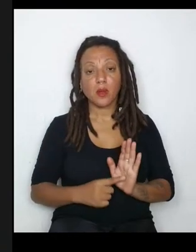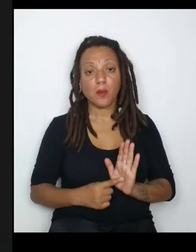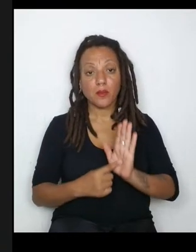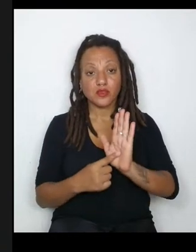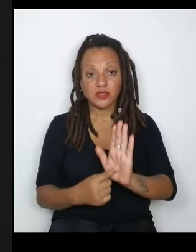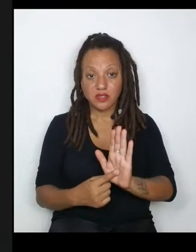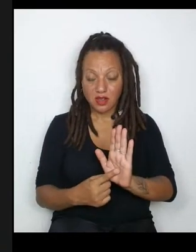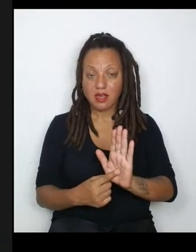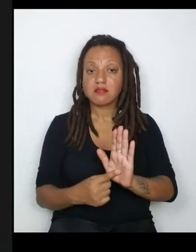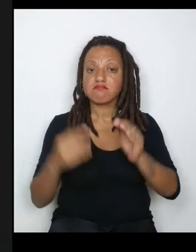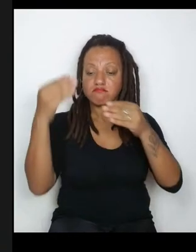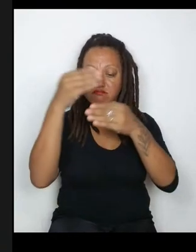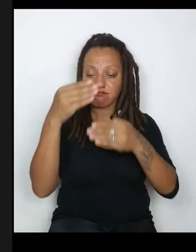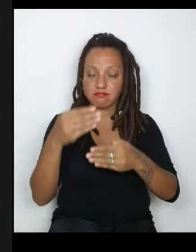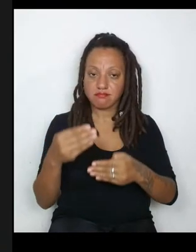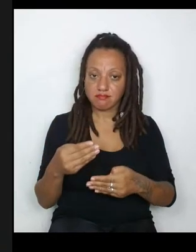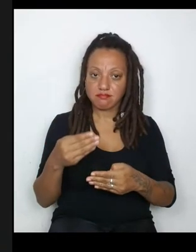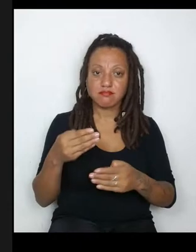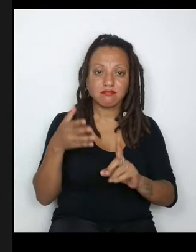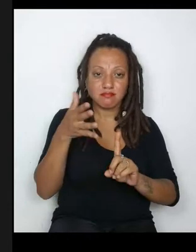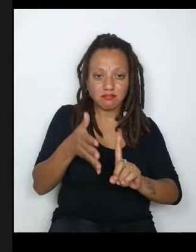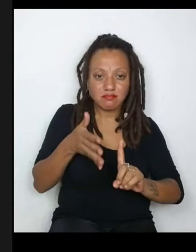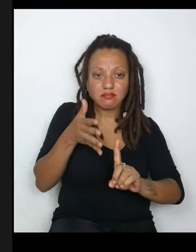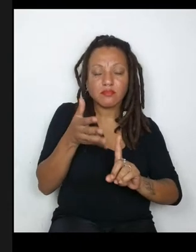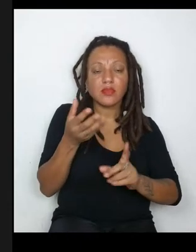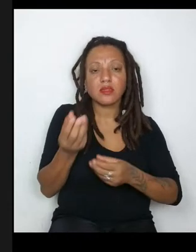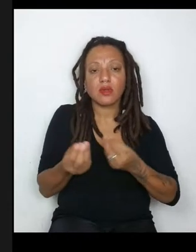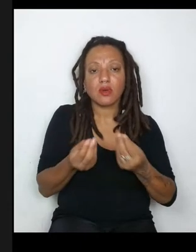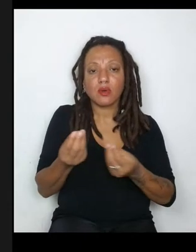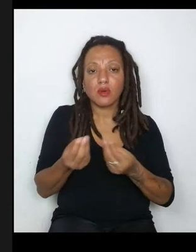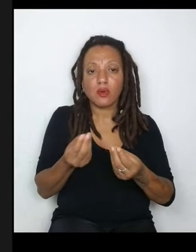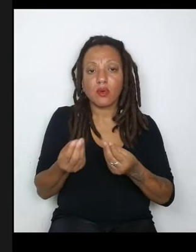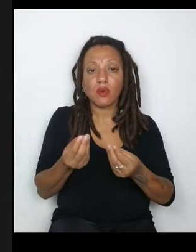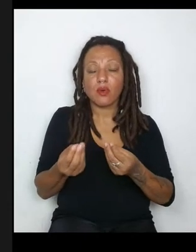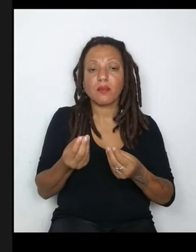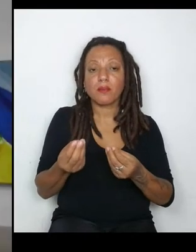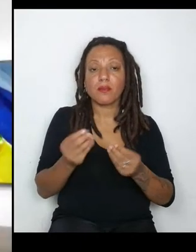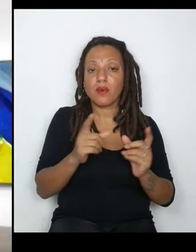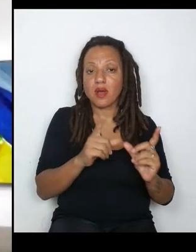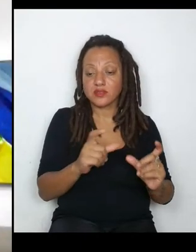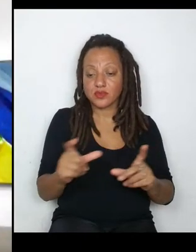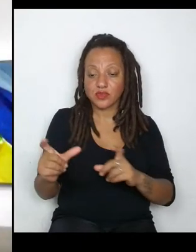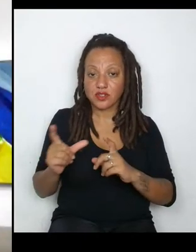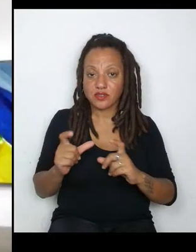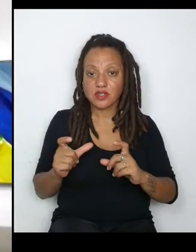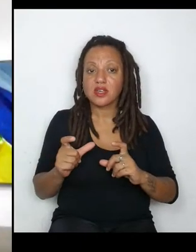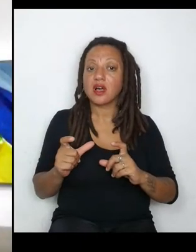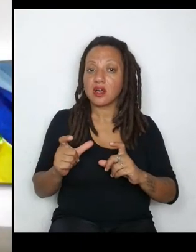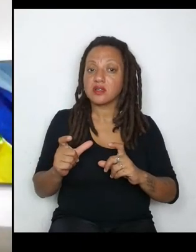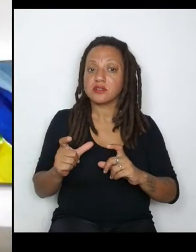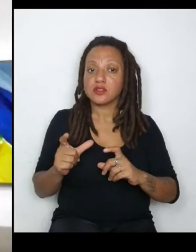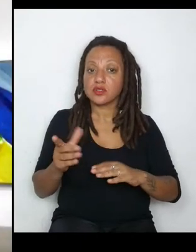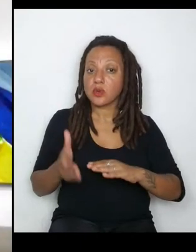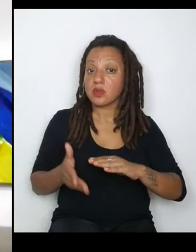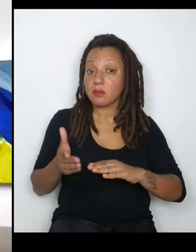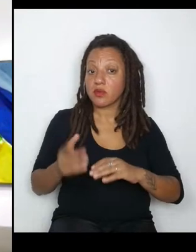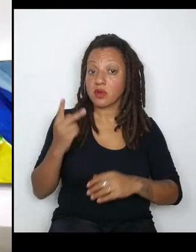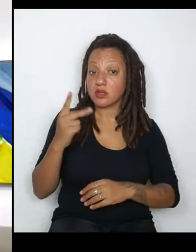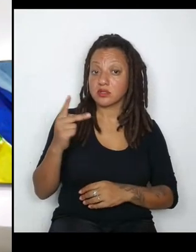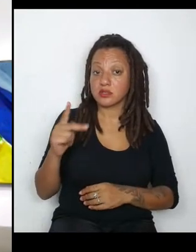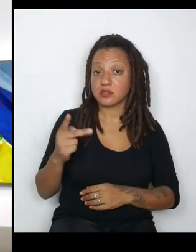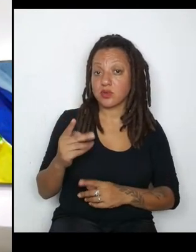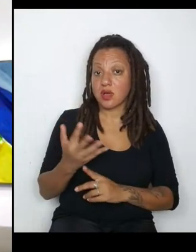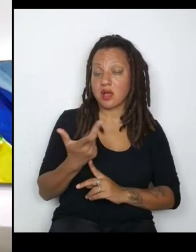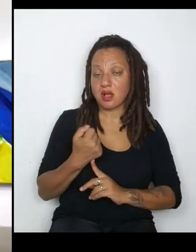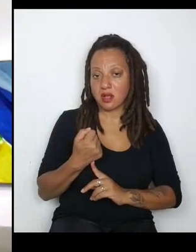uh contemporary photographs um in in some of his works but um and he was you know surely